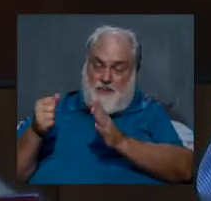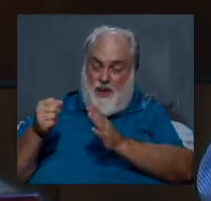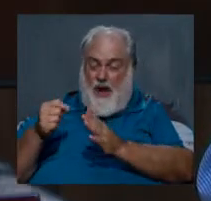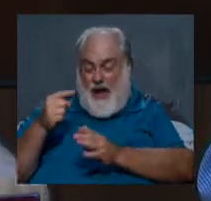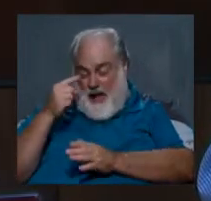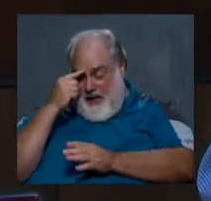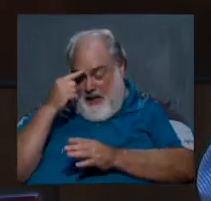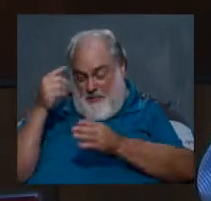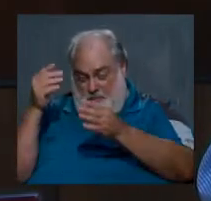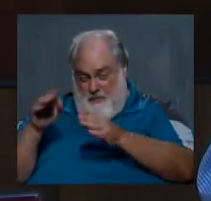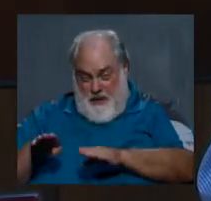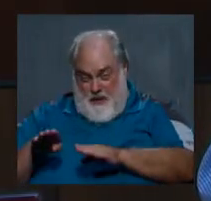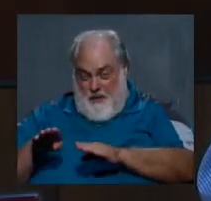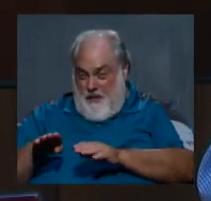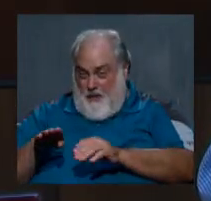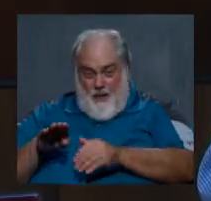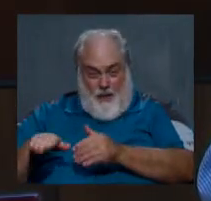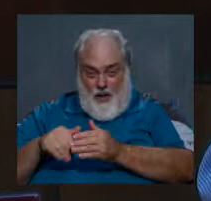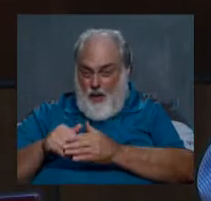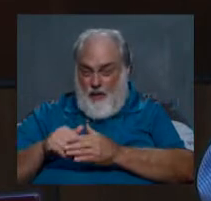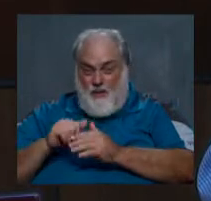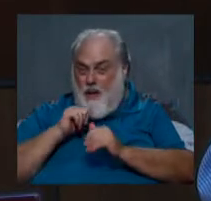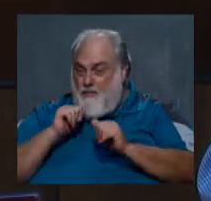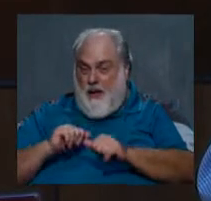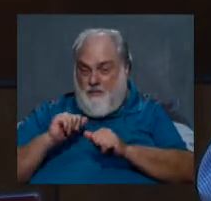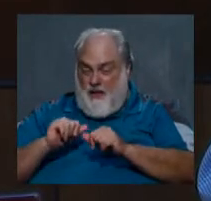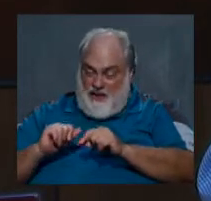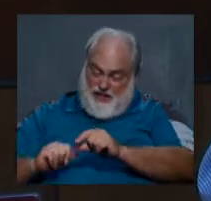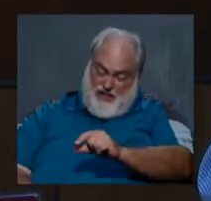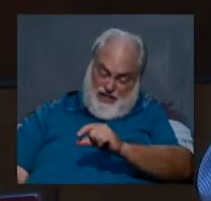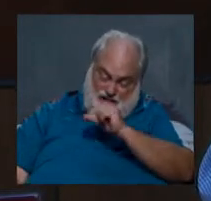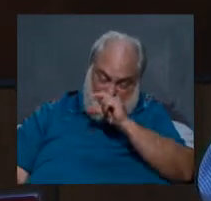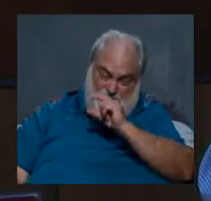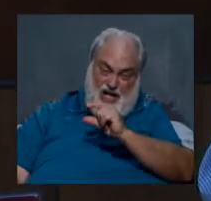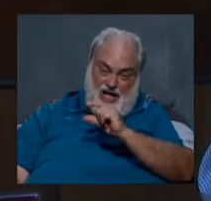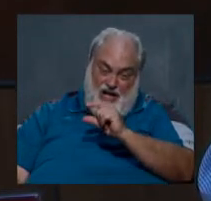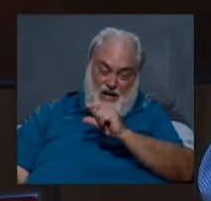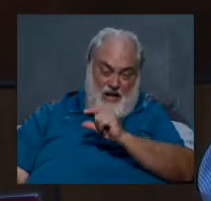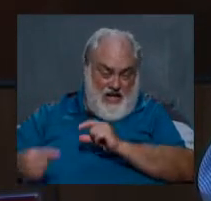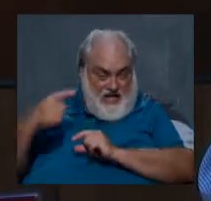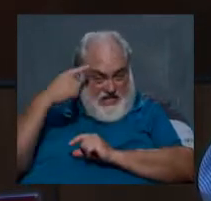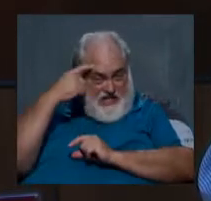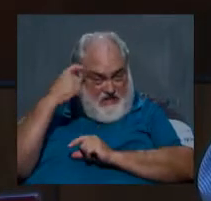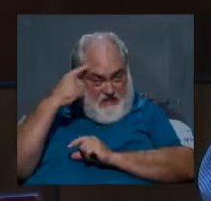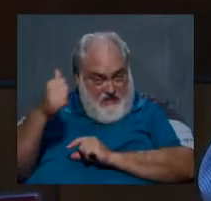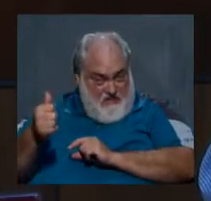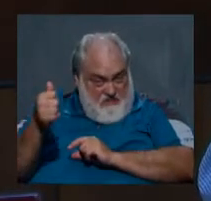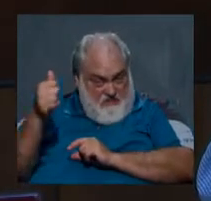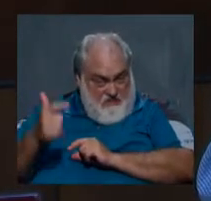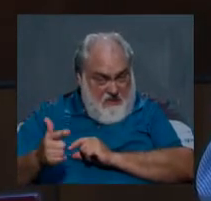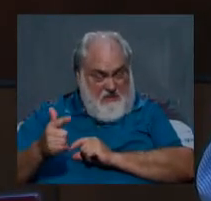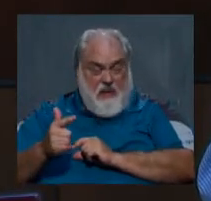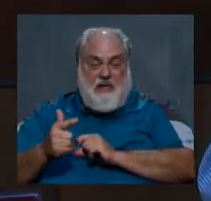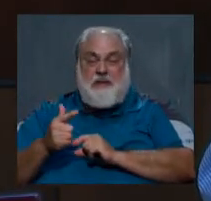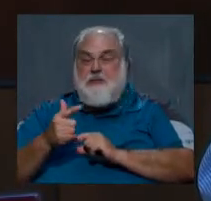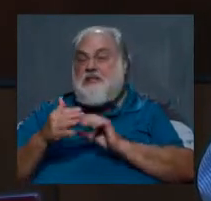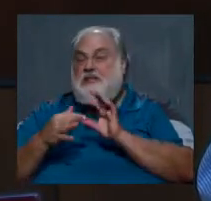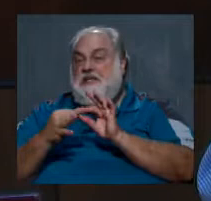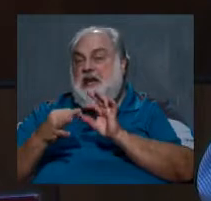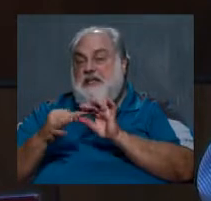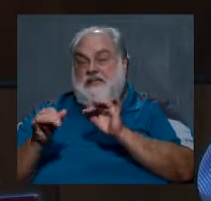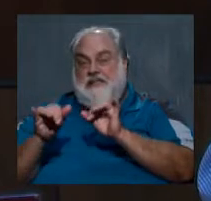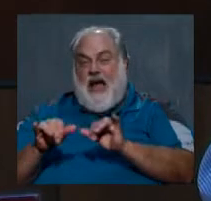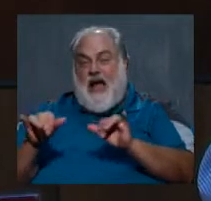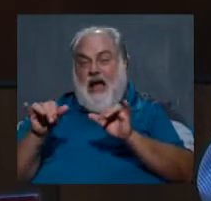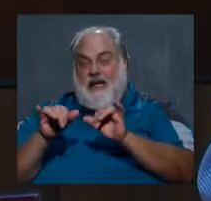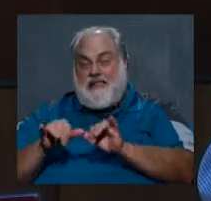wager we're not going to get to everyone in this stack of cards. I suspect everyone will be saying very similar things. So I